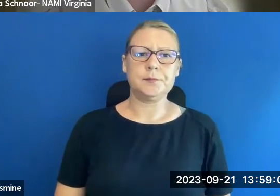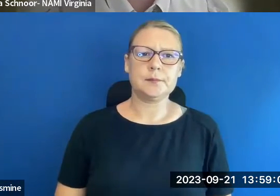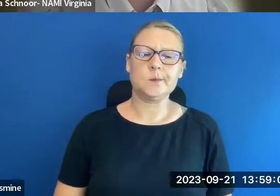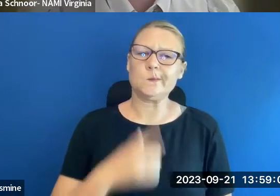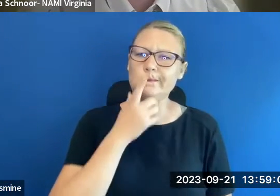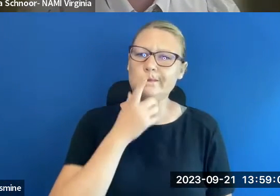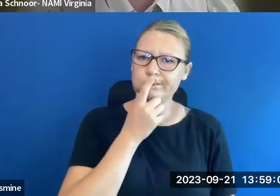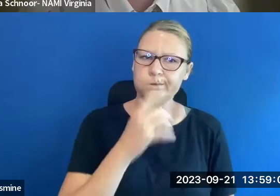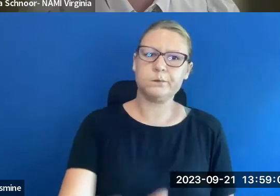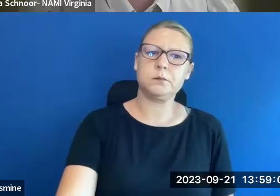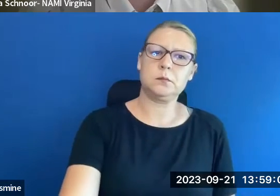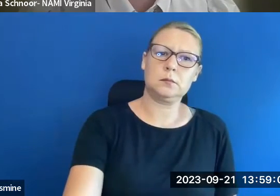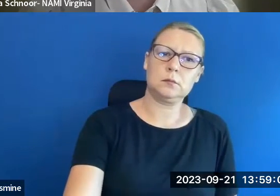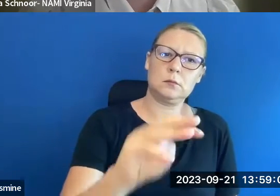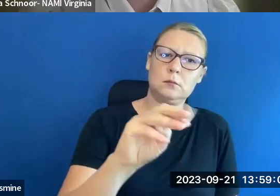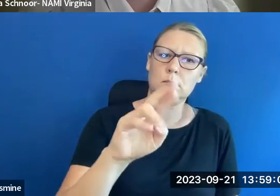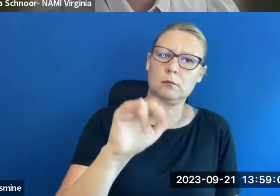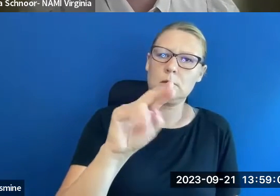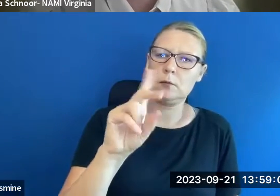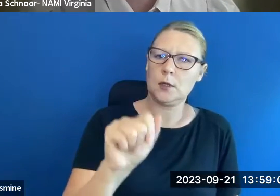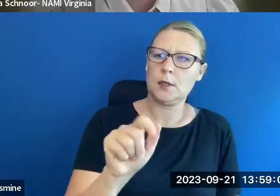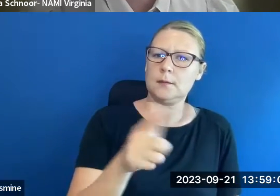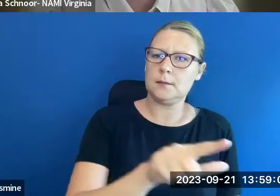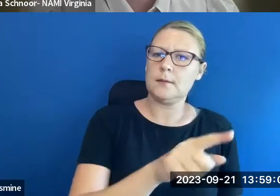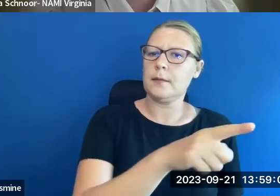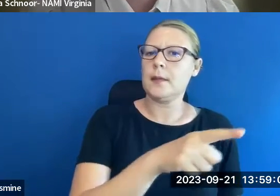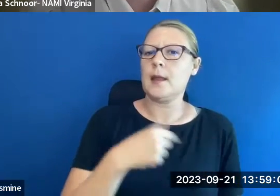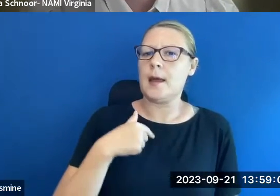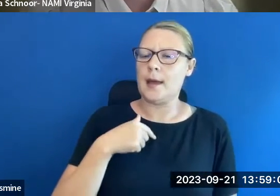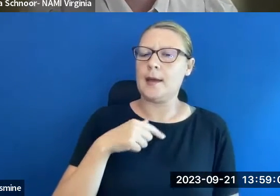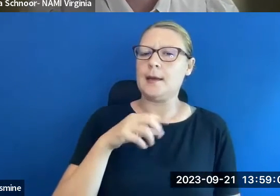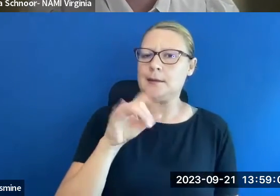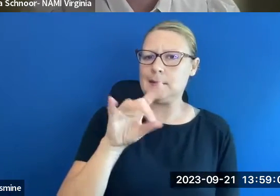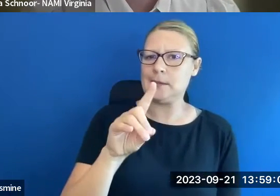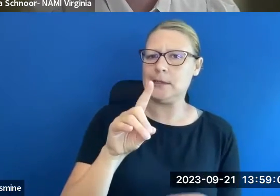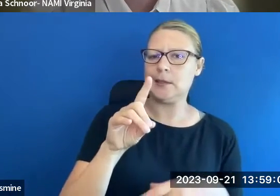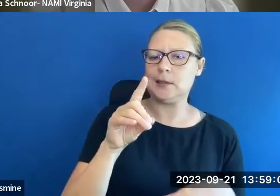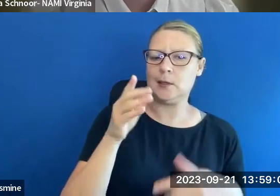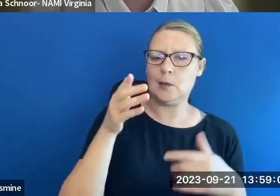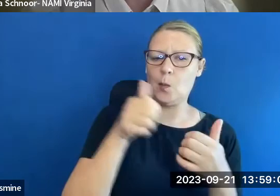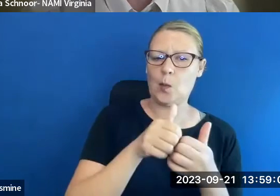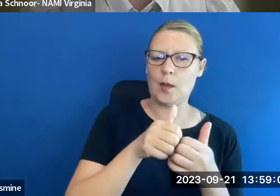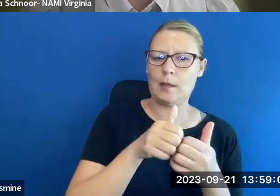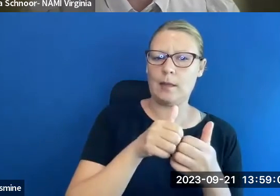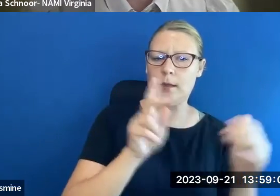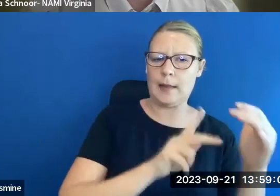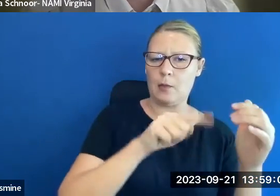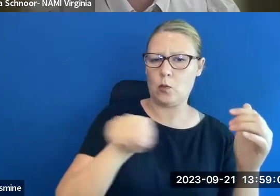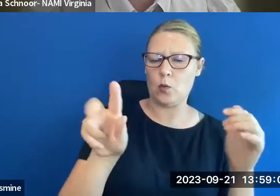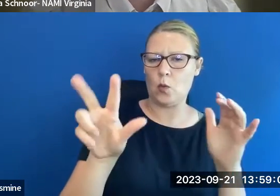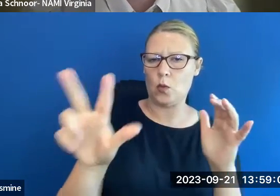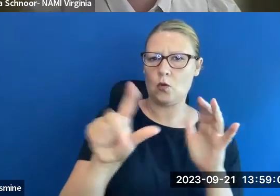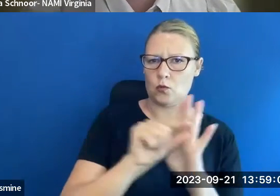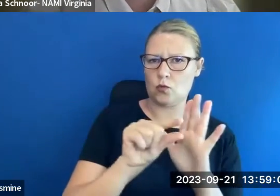I spent some time working with AmeriCorps, teaching out in a school system with K through 3, and that